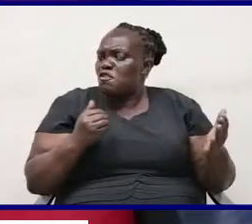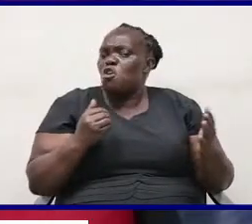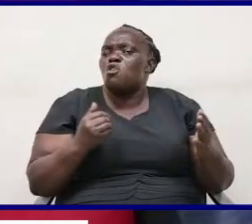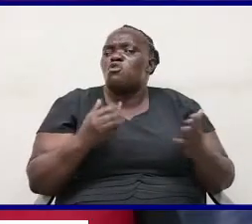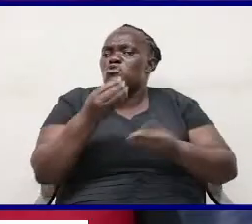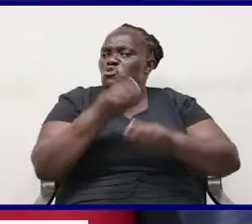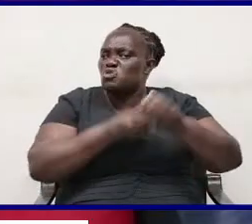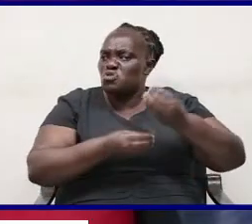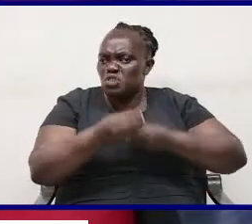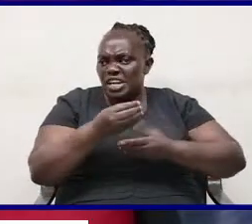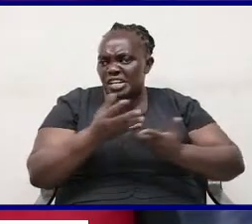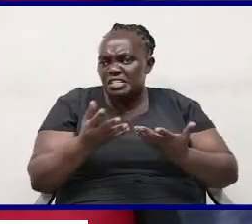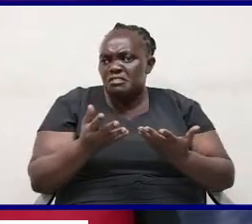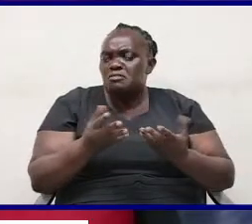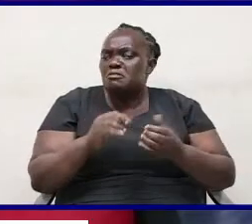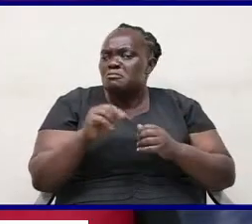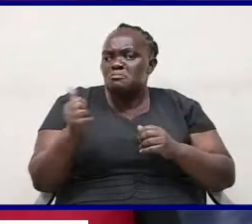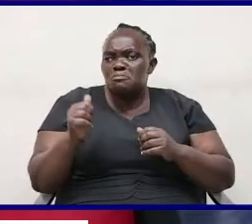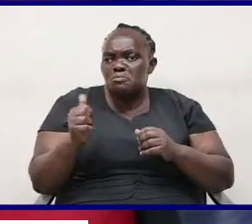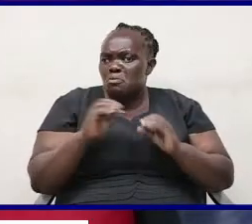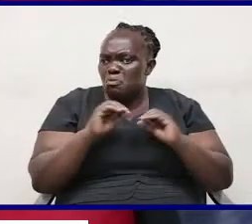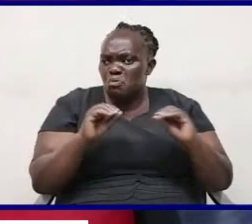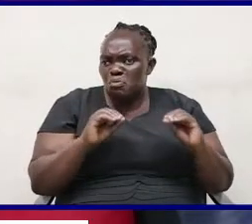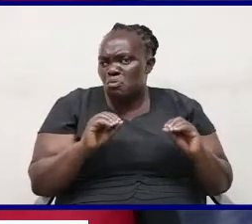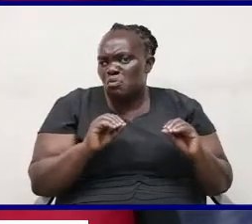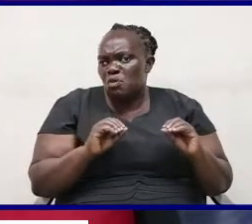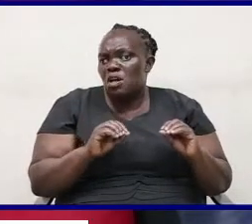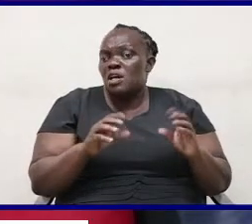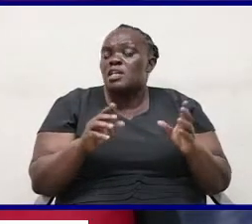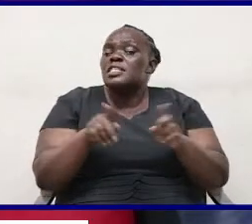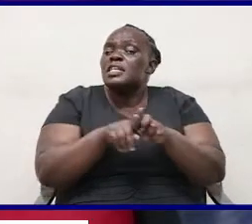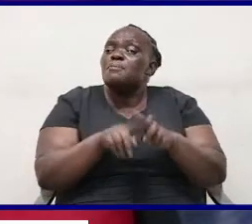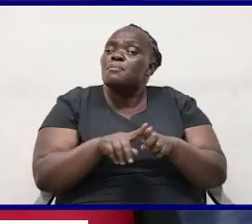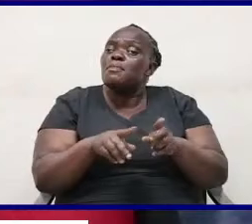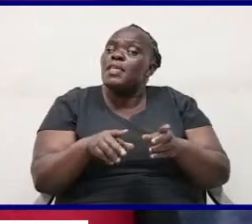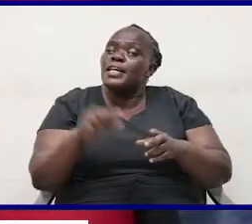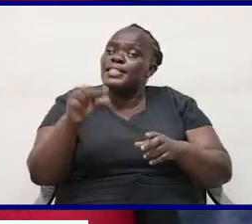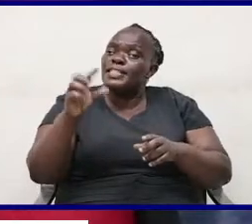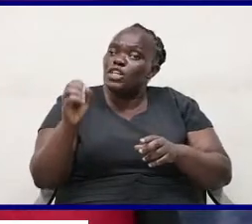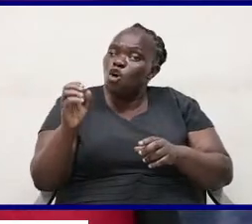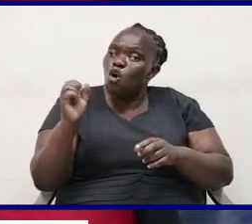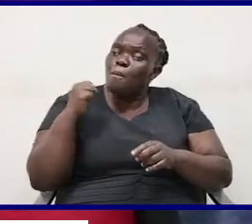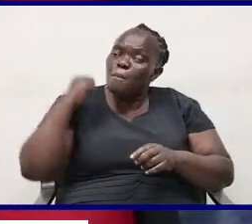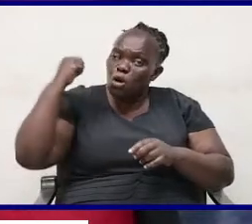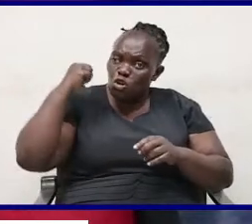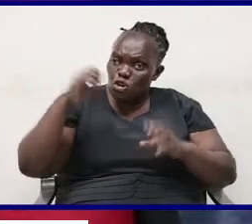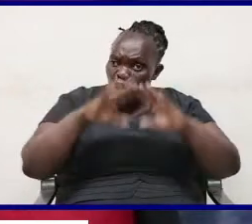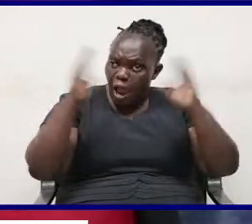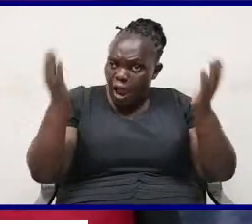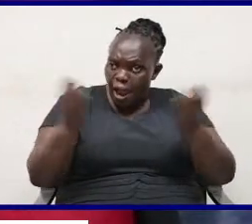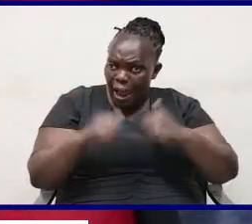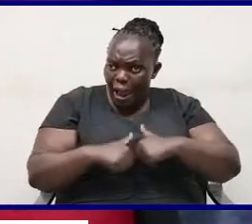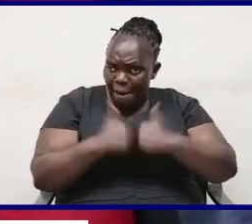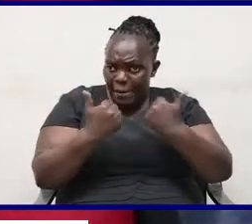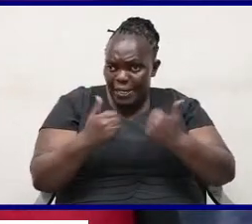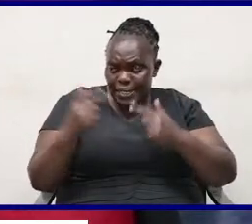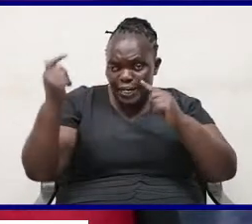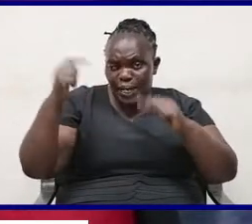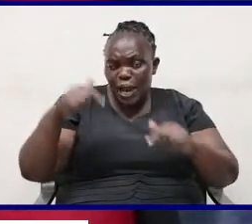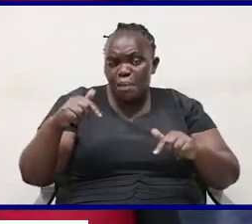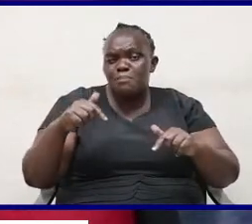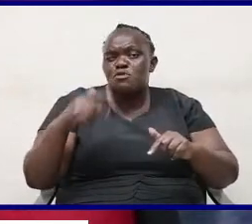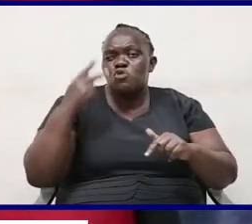trade. And we are realizing that the way the trade, the geopolitics is happening globally, we also need to come